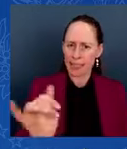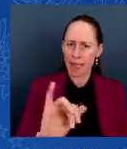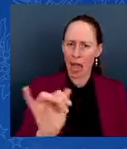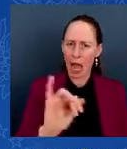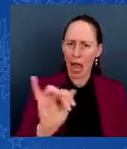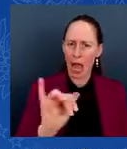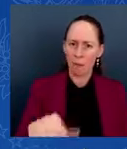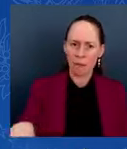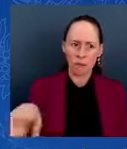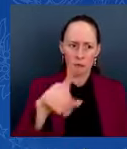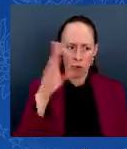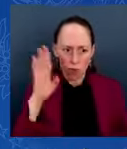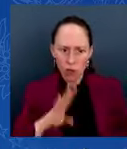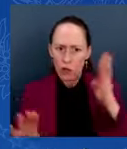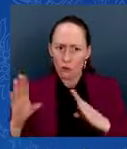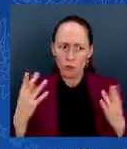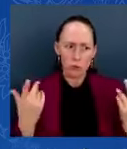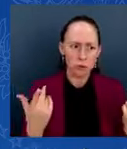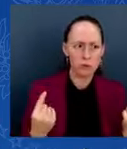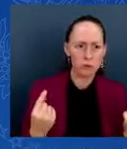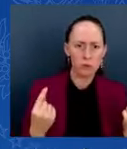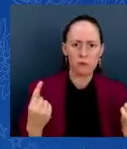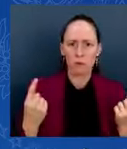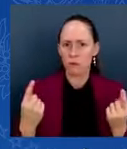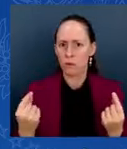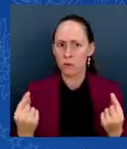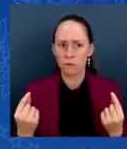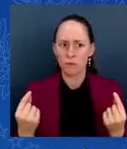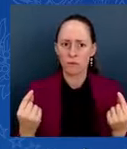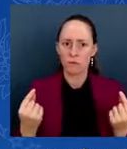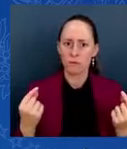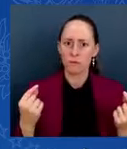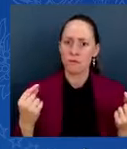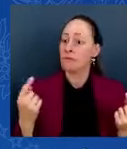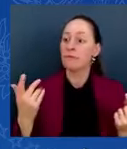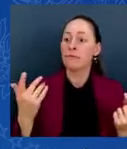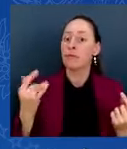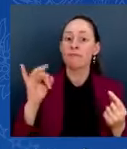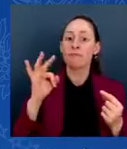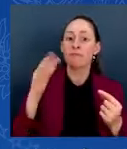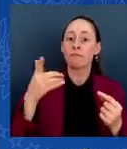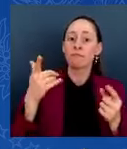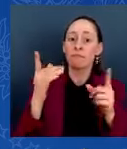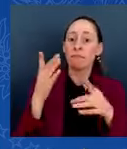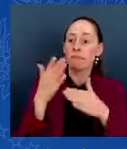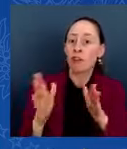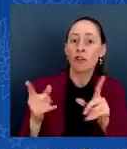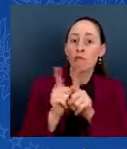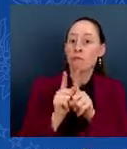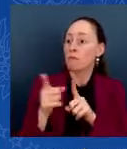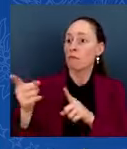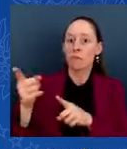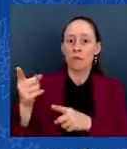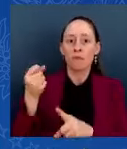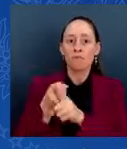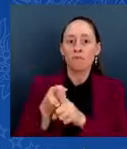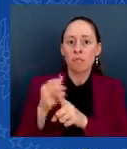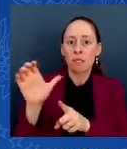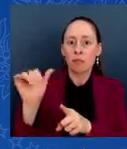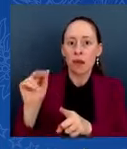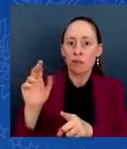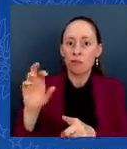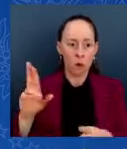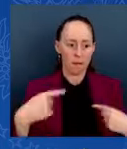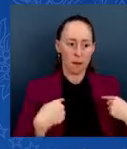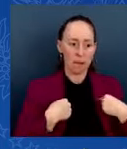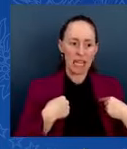name happened if my wife gets breast cancer, or if I get sick, or my children get seriously ill.